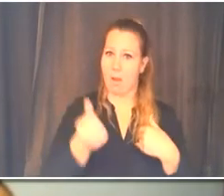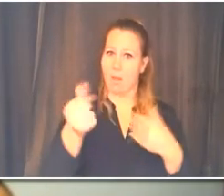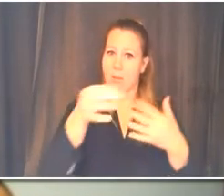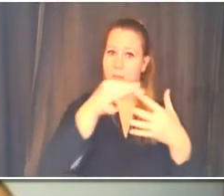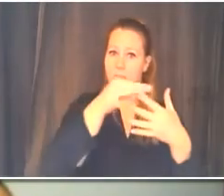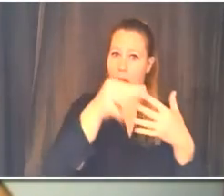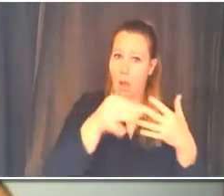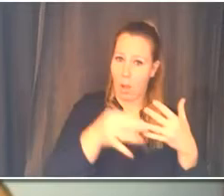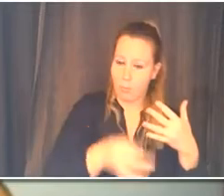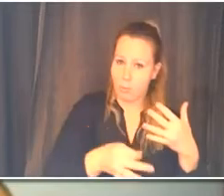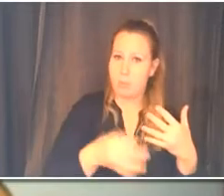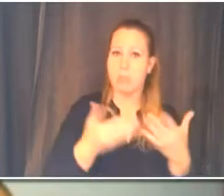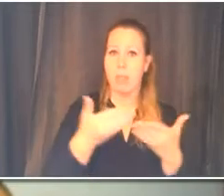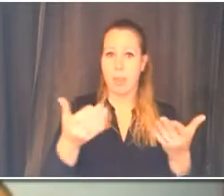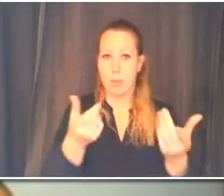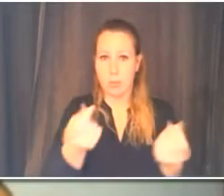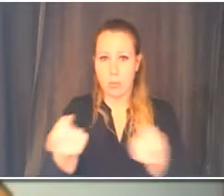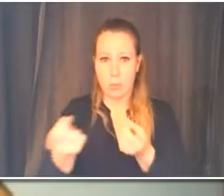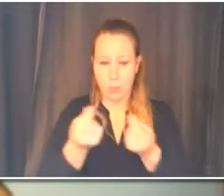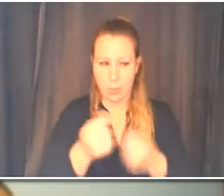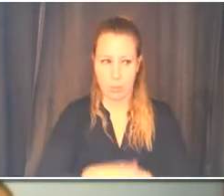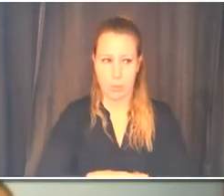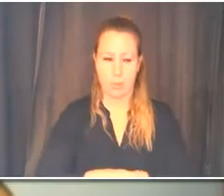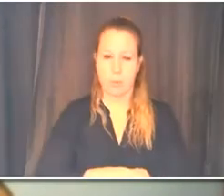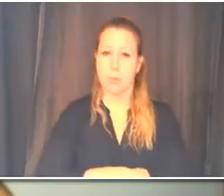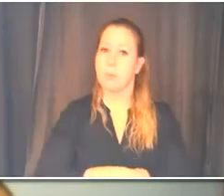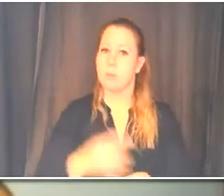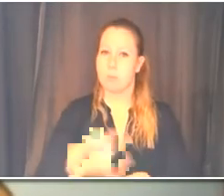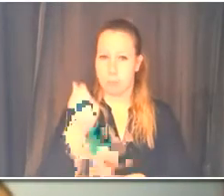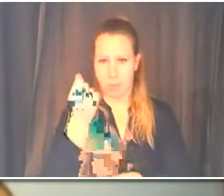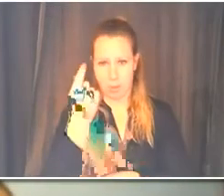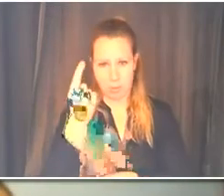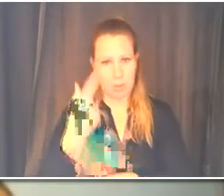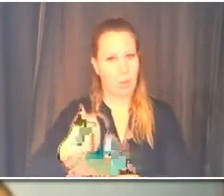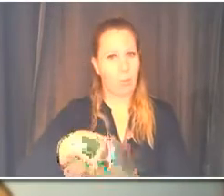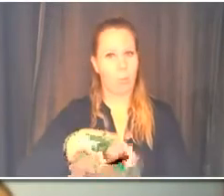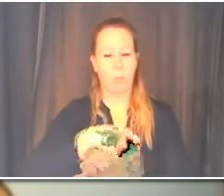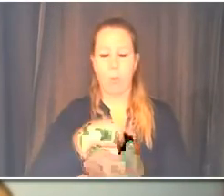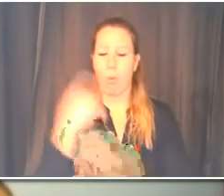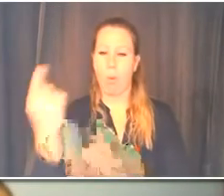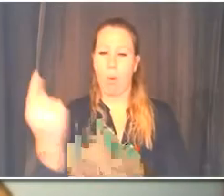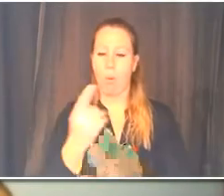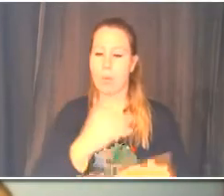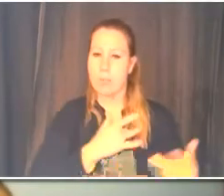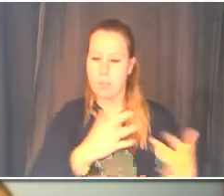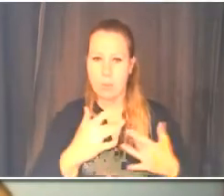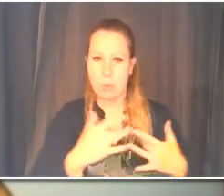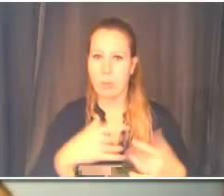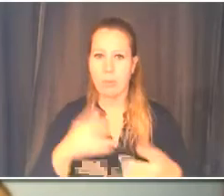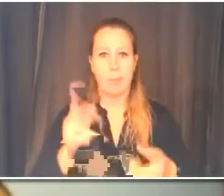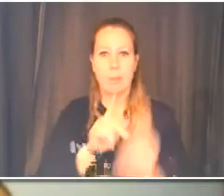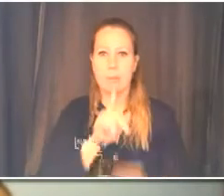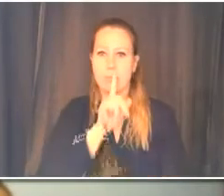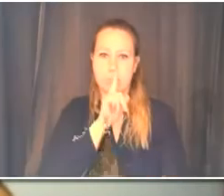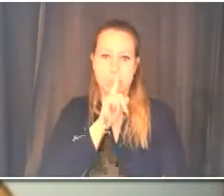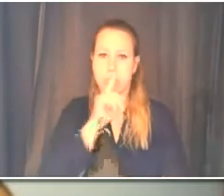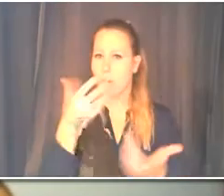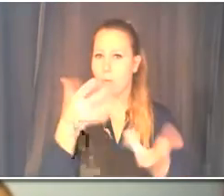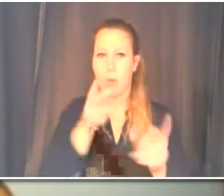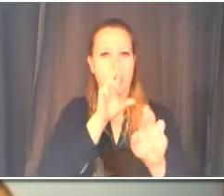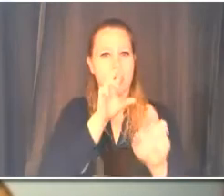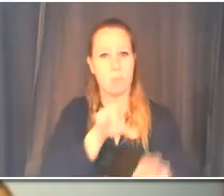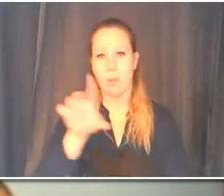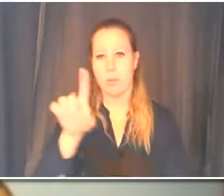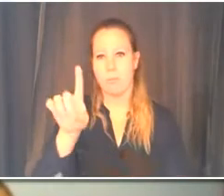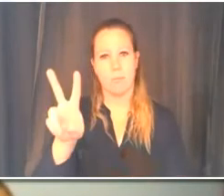to report it when they're ready to report it or when they feel that the time is appropriate for them to report it um